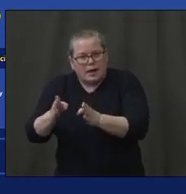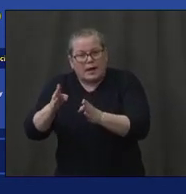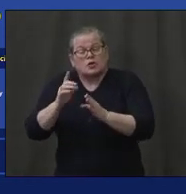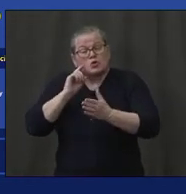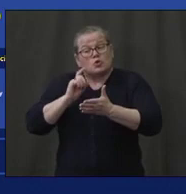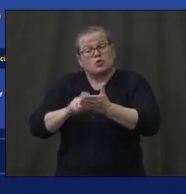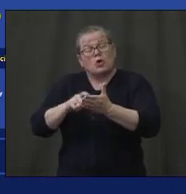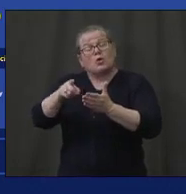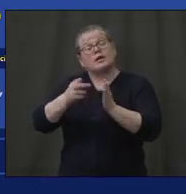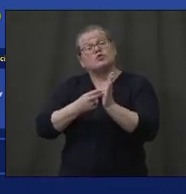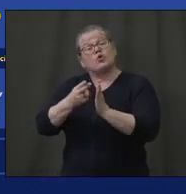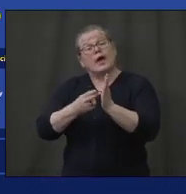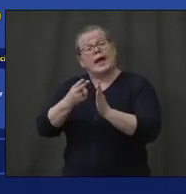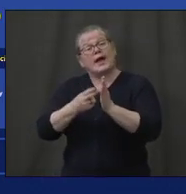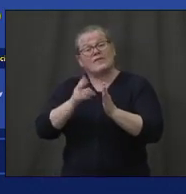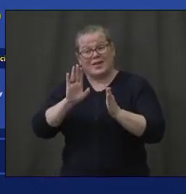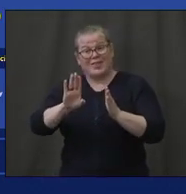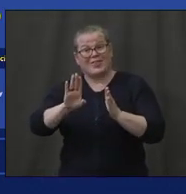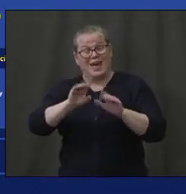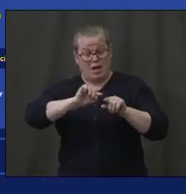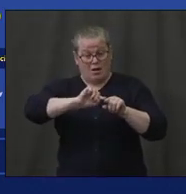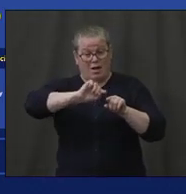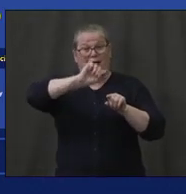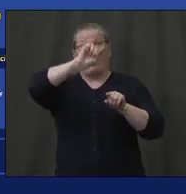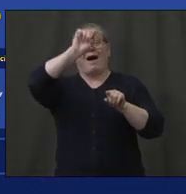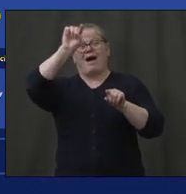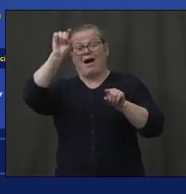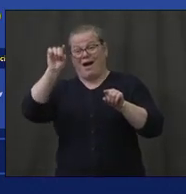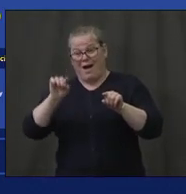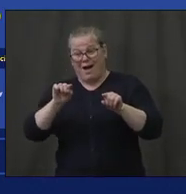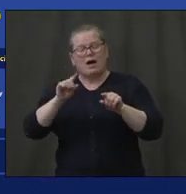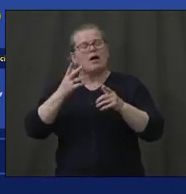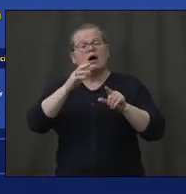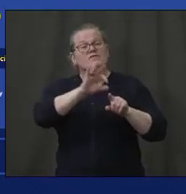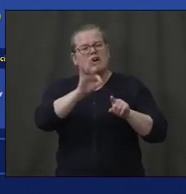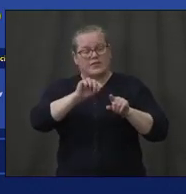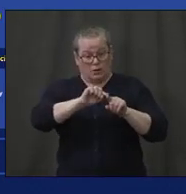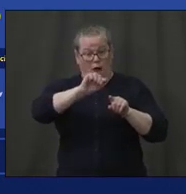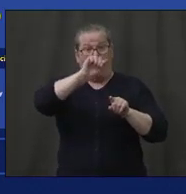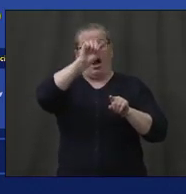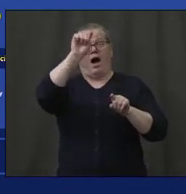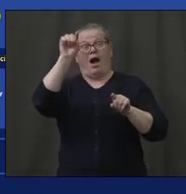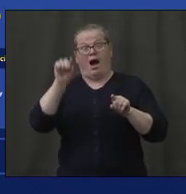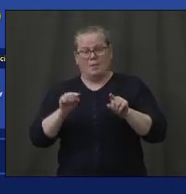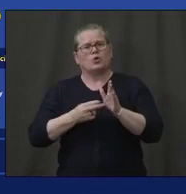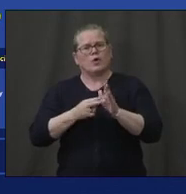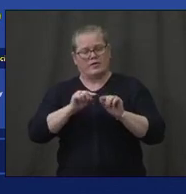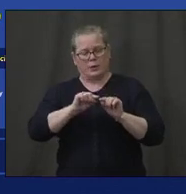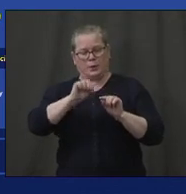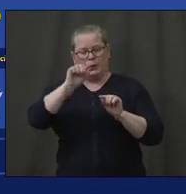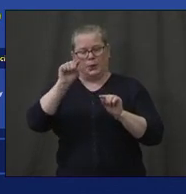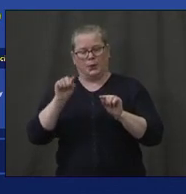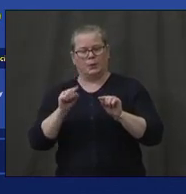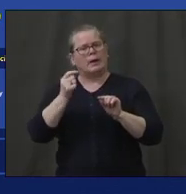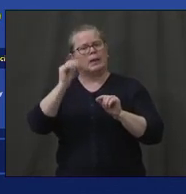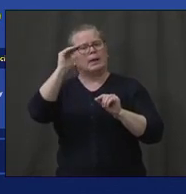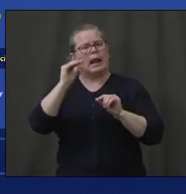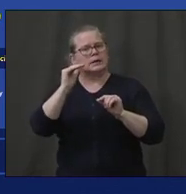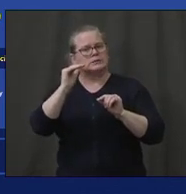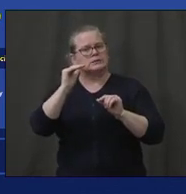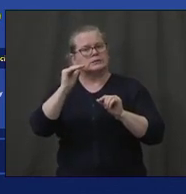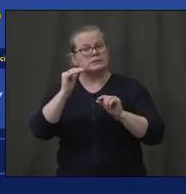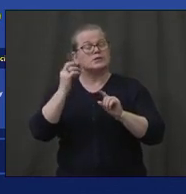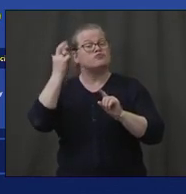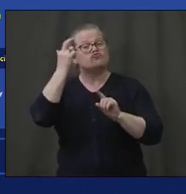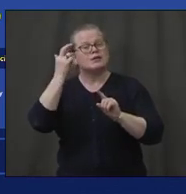less. And it's a little less, our models show, because it reflects mainly,